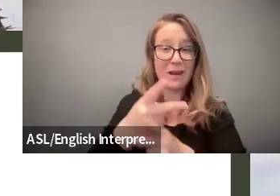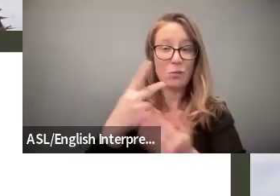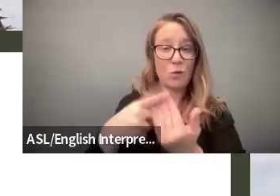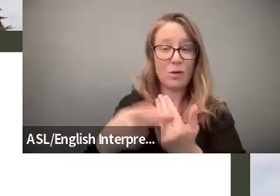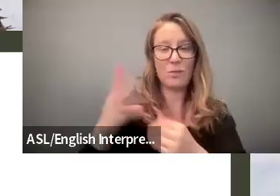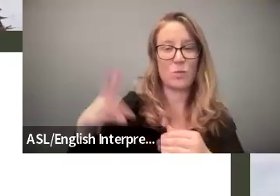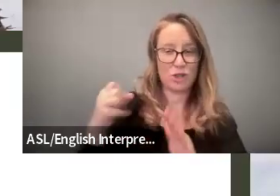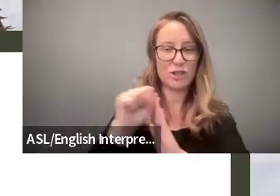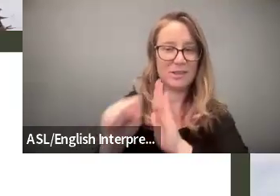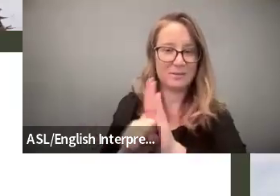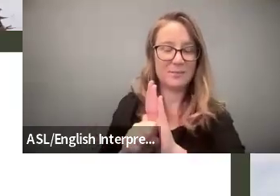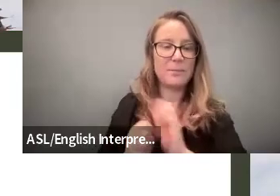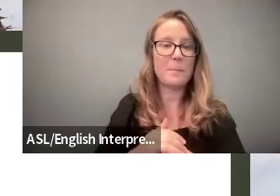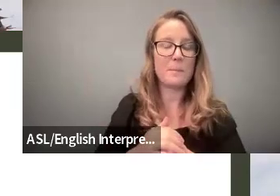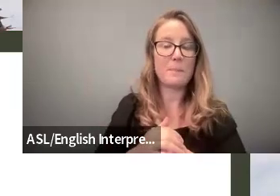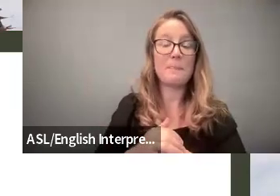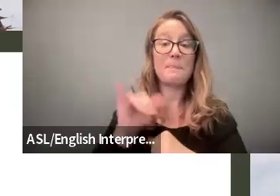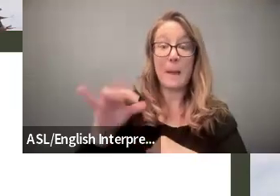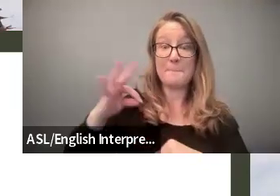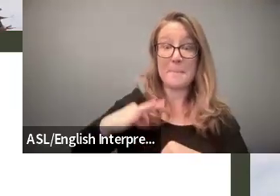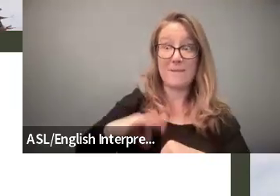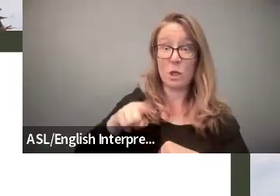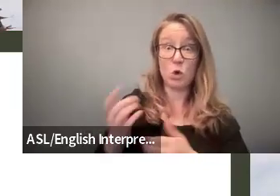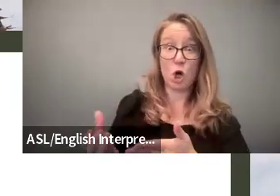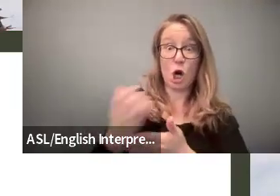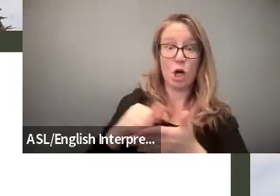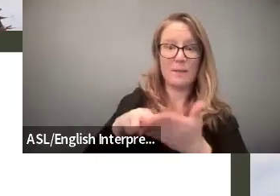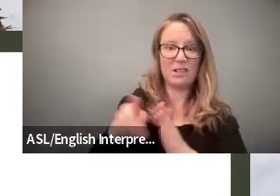State. And it's an earned benefit, which means that you